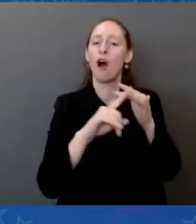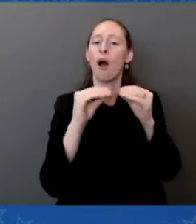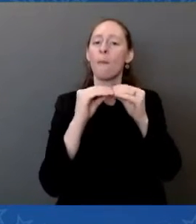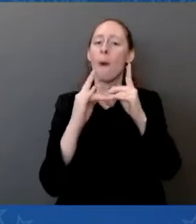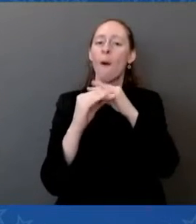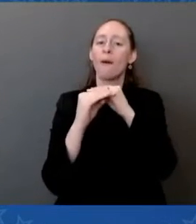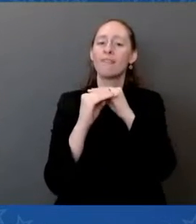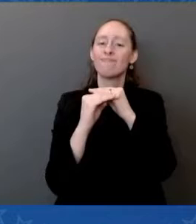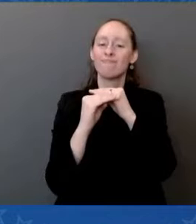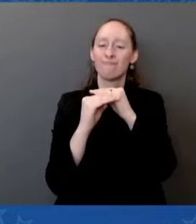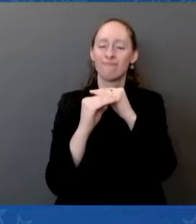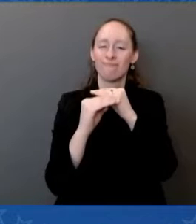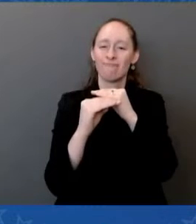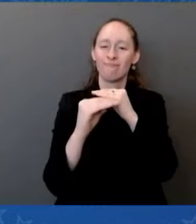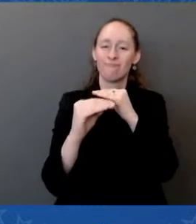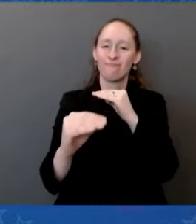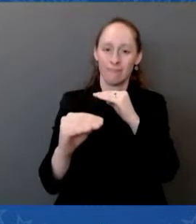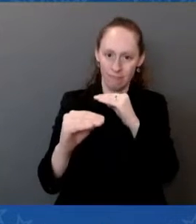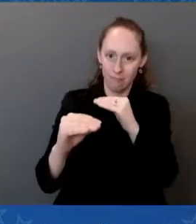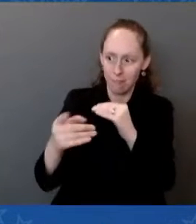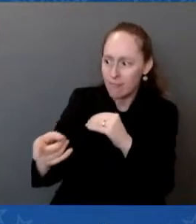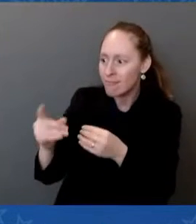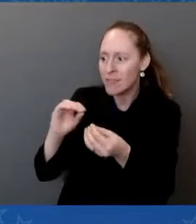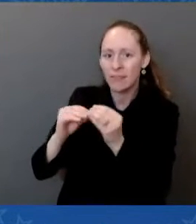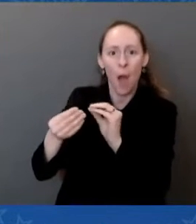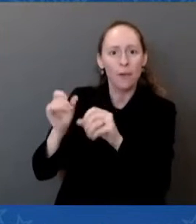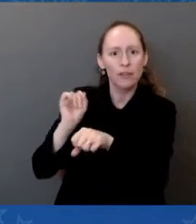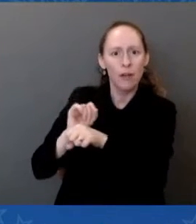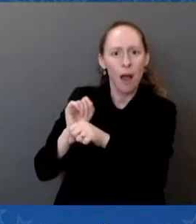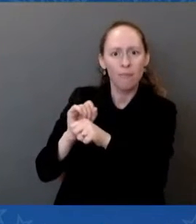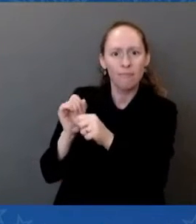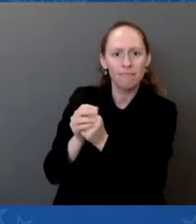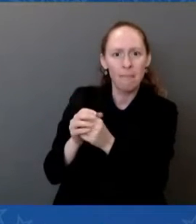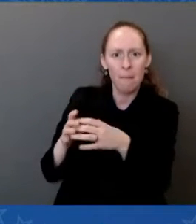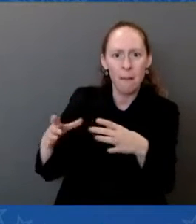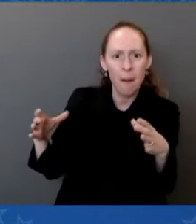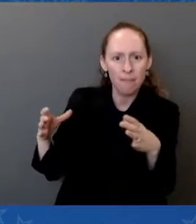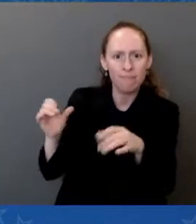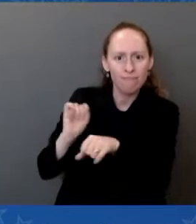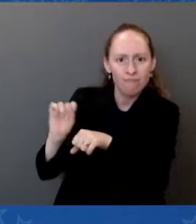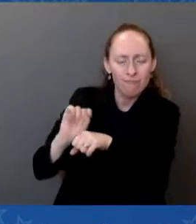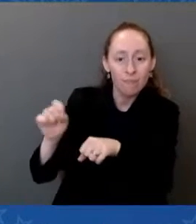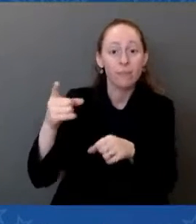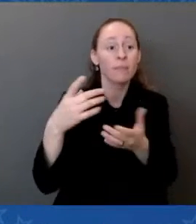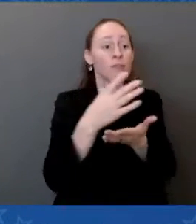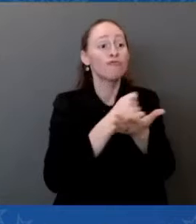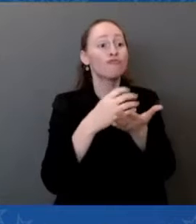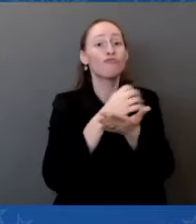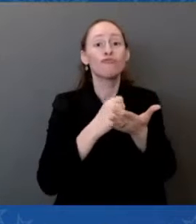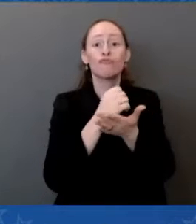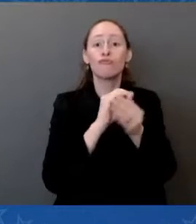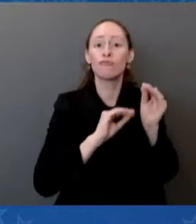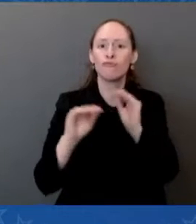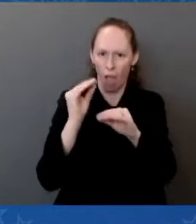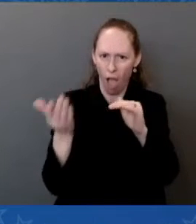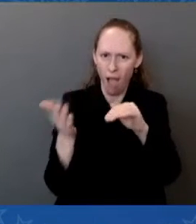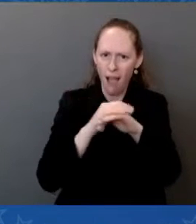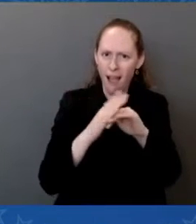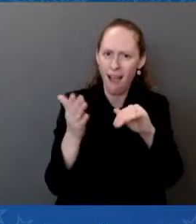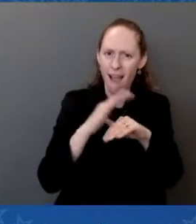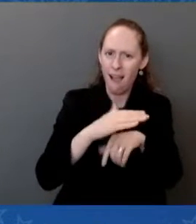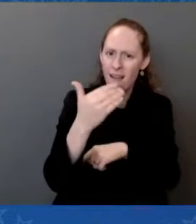we're seeing some signs that inflation may be, may be, I'm not overpromising, may be beginning to ease. Couple